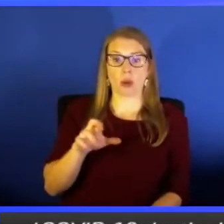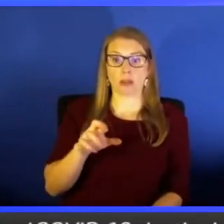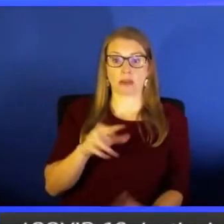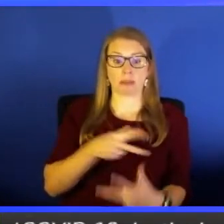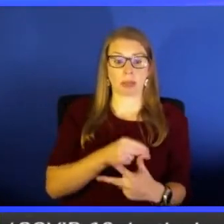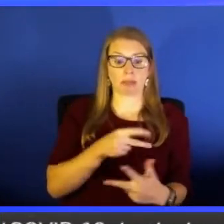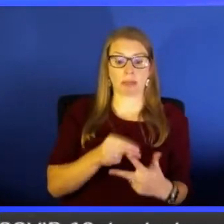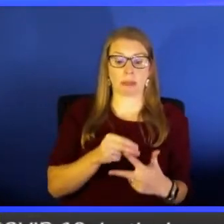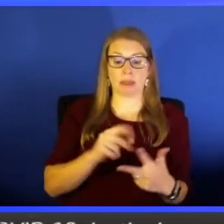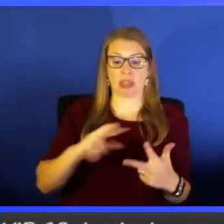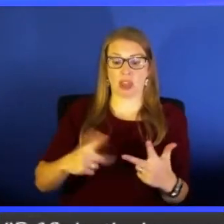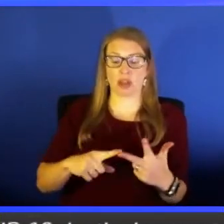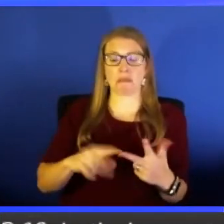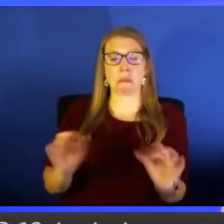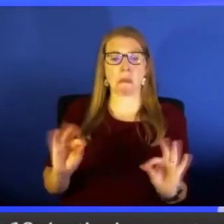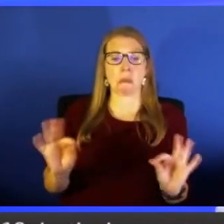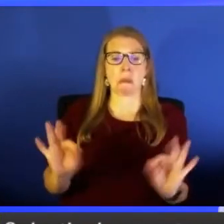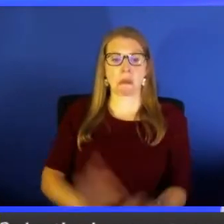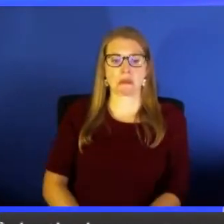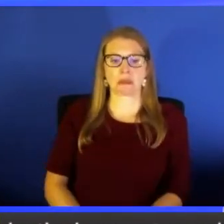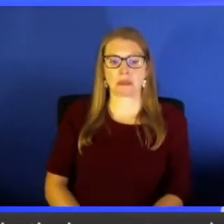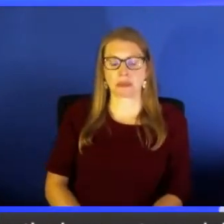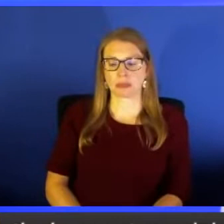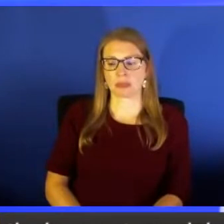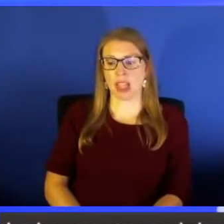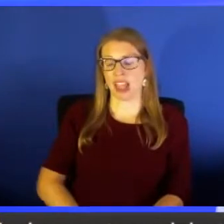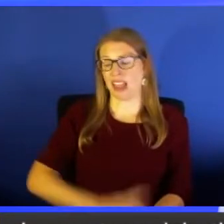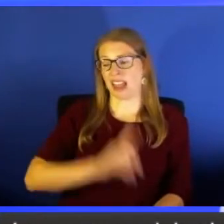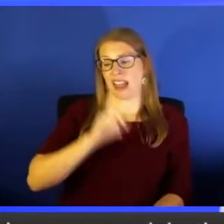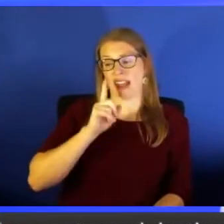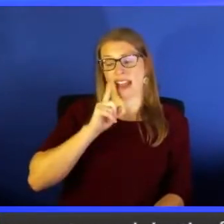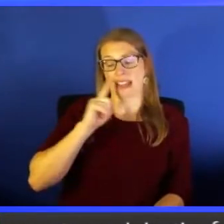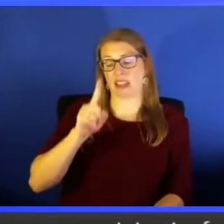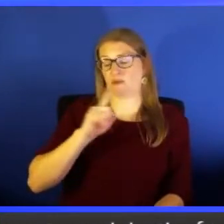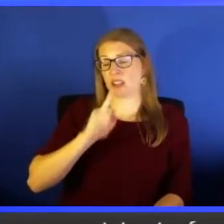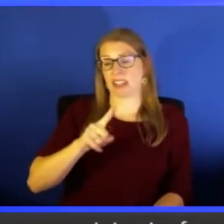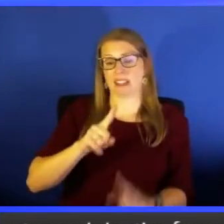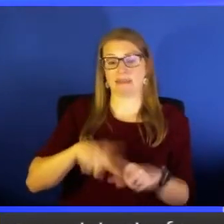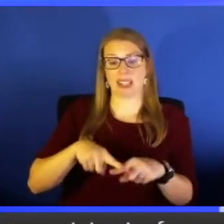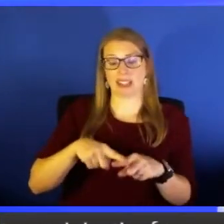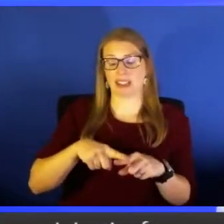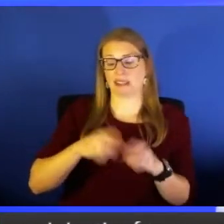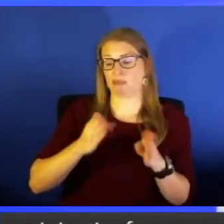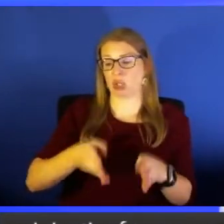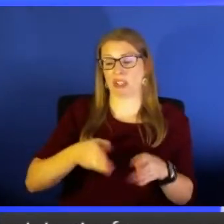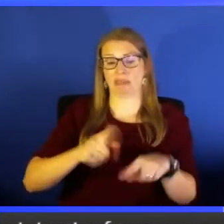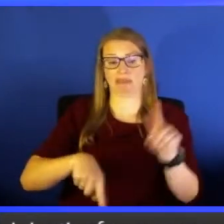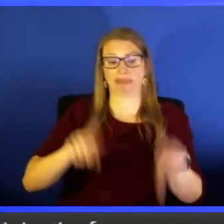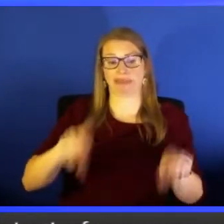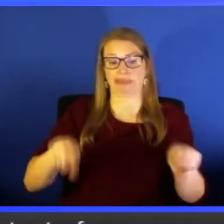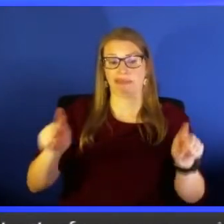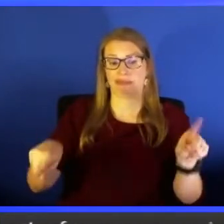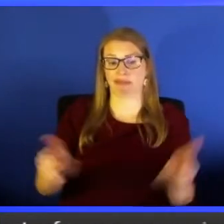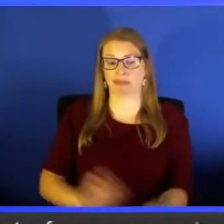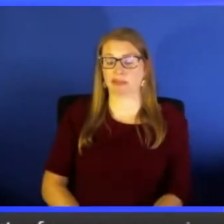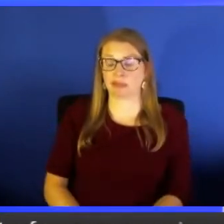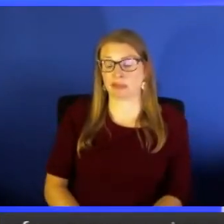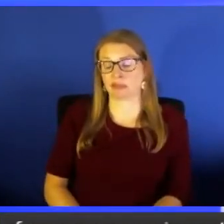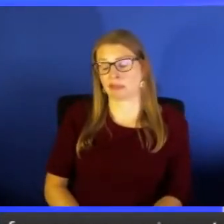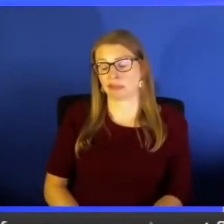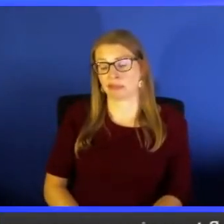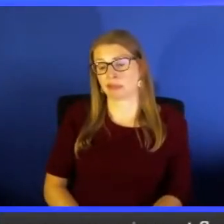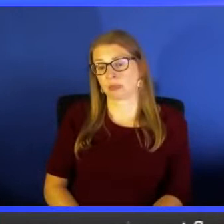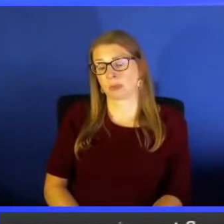nothing. And so I think it's just heterogeneous. There's just a variety. It's just different for everybody, even during